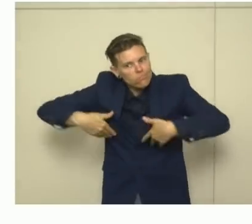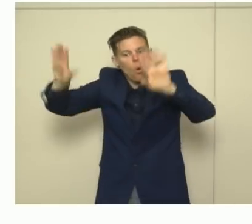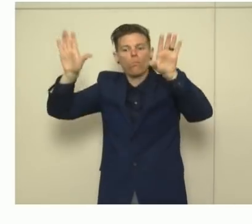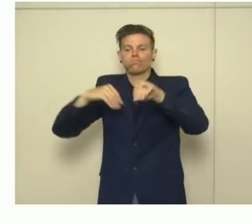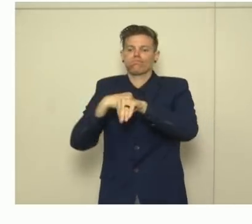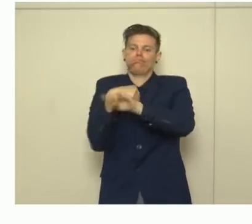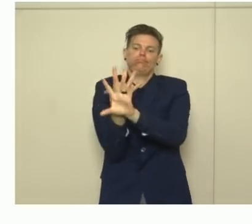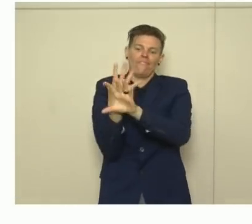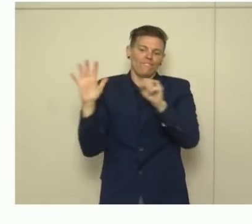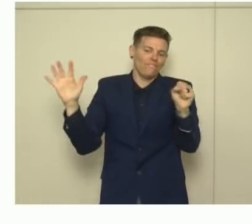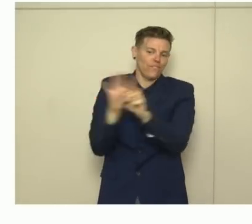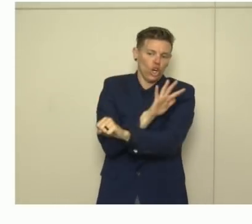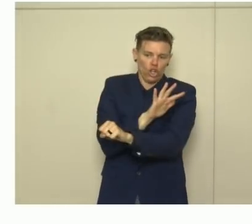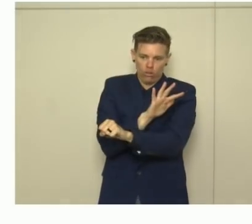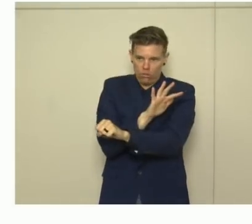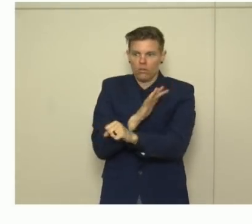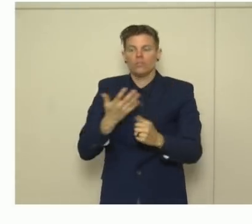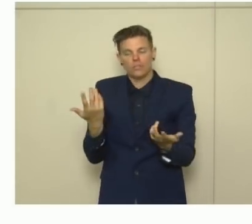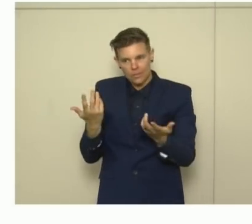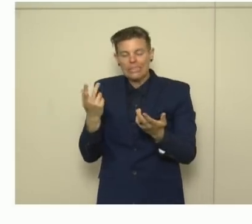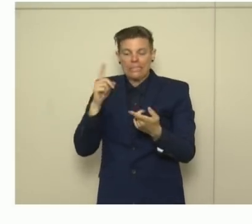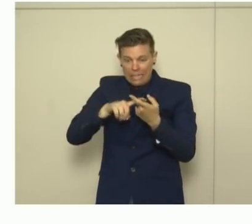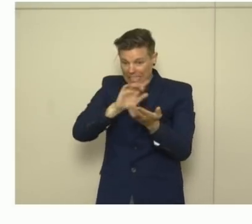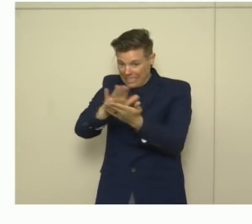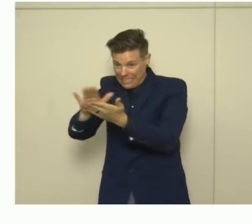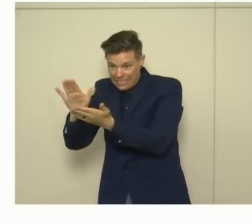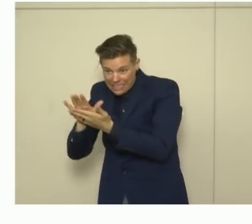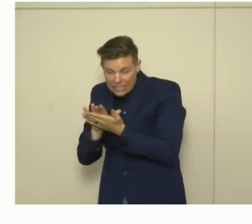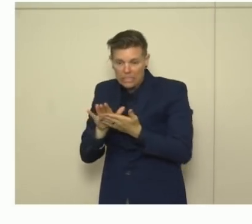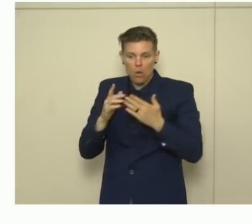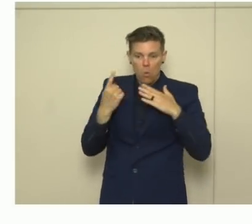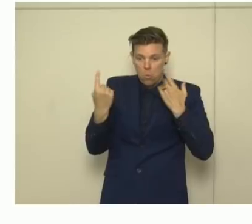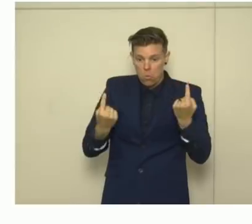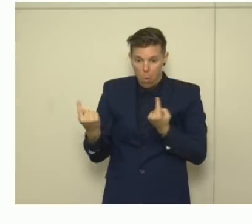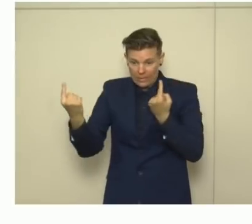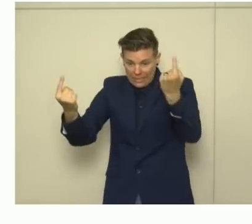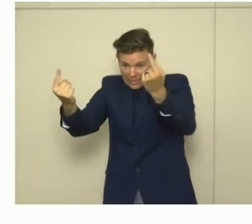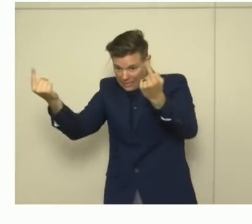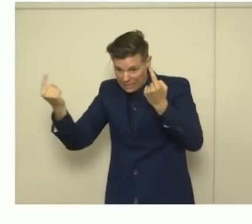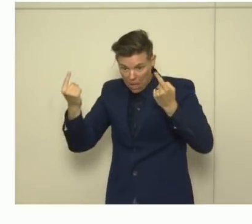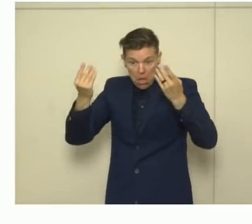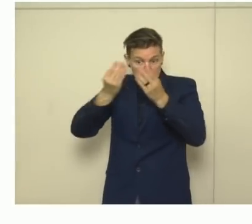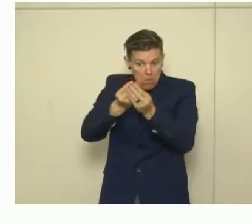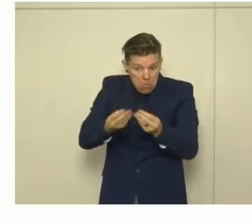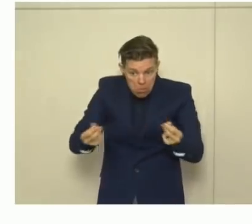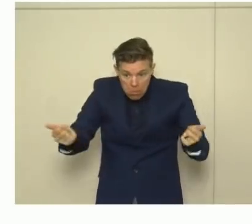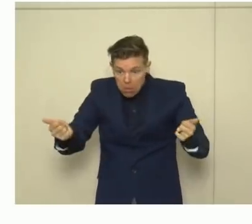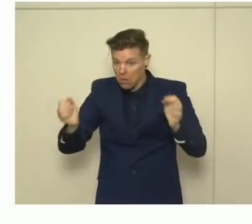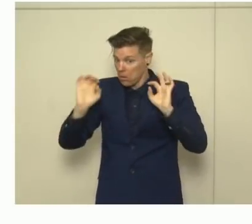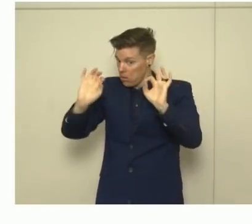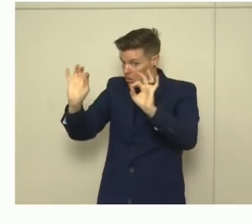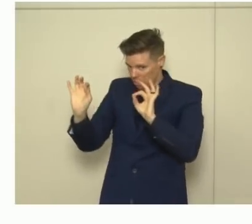learning program until that quarantine program has ended and they're able to come back. Next slide, please.